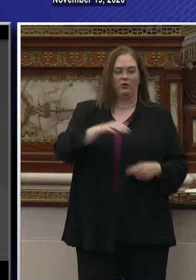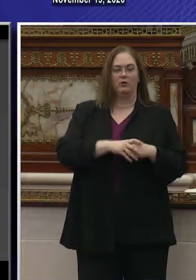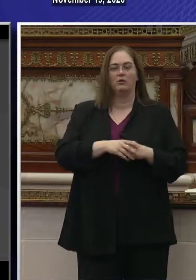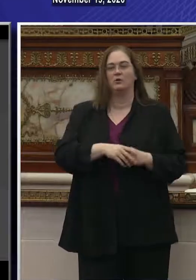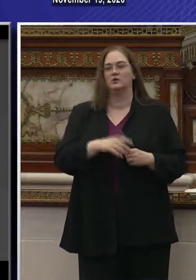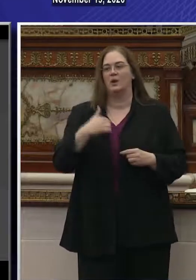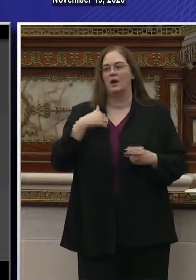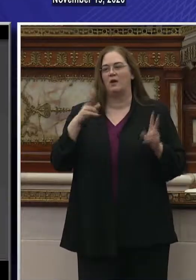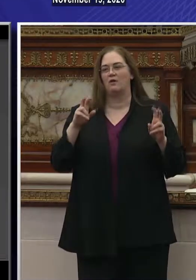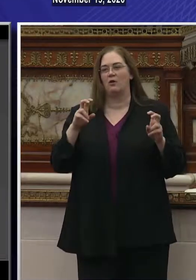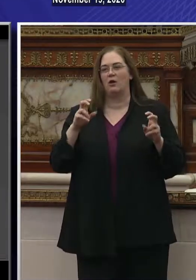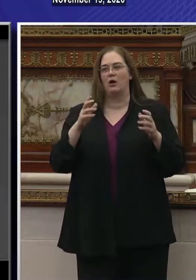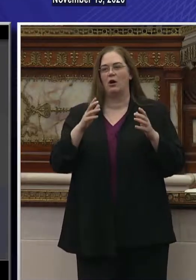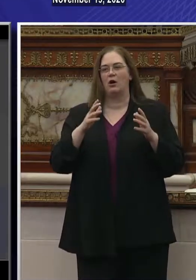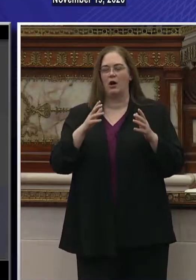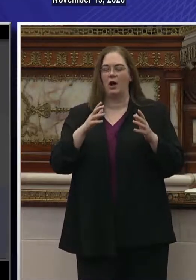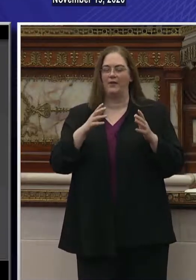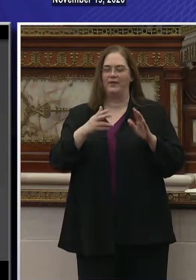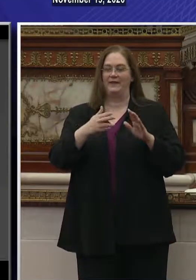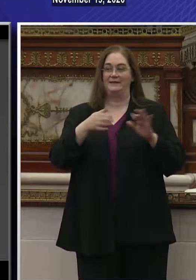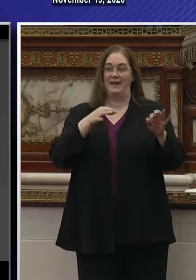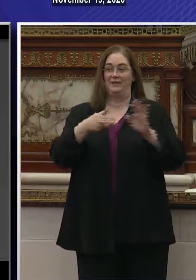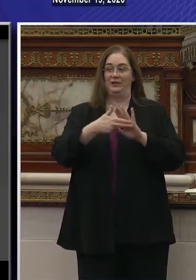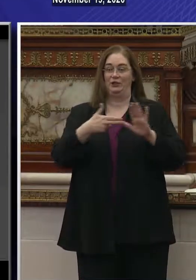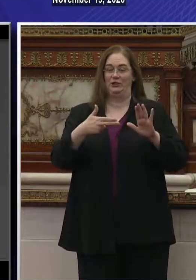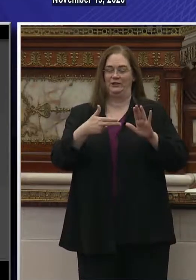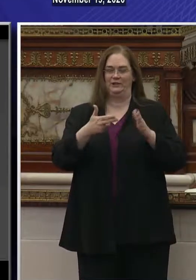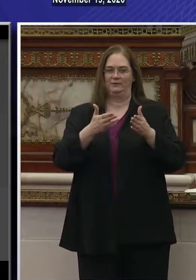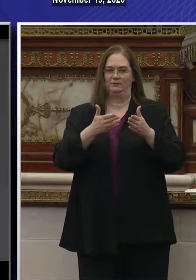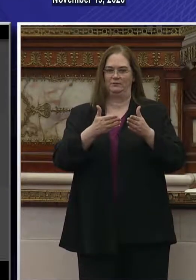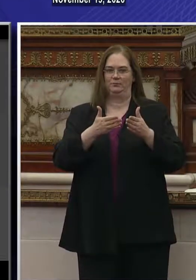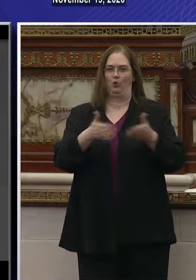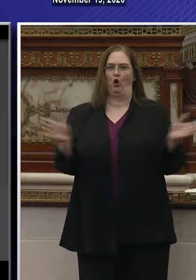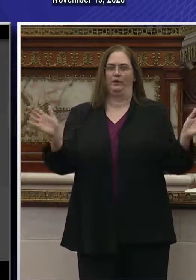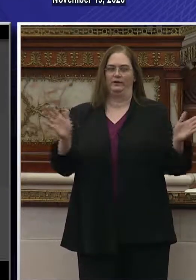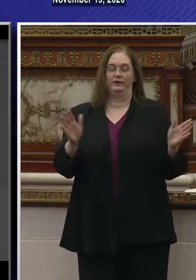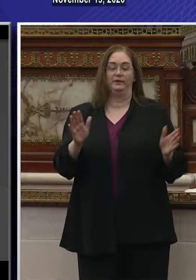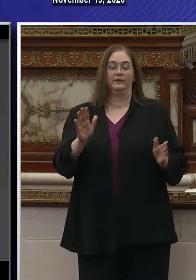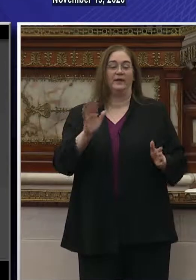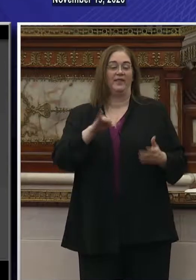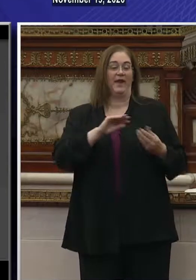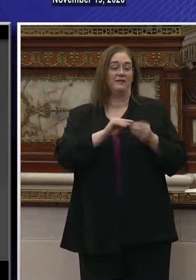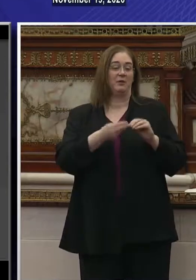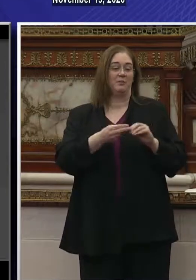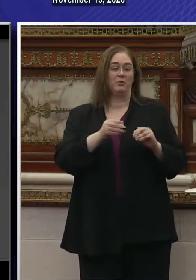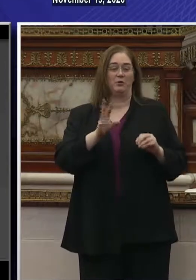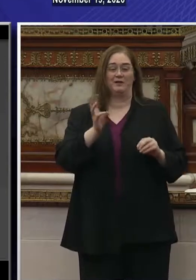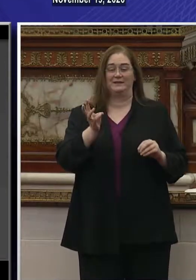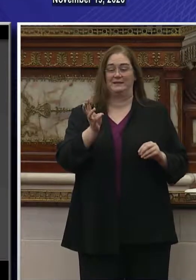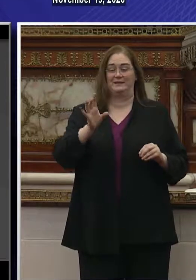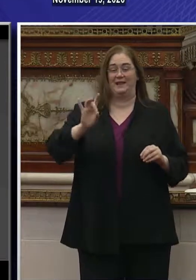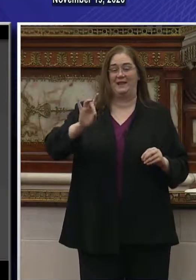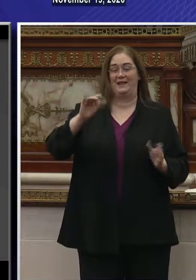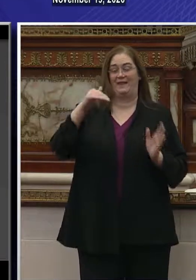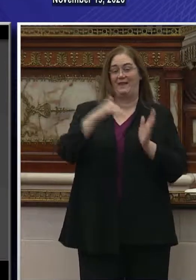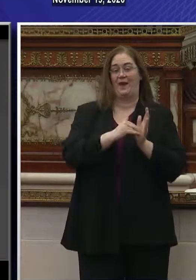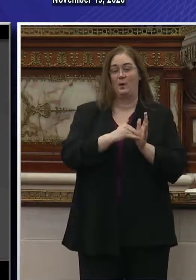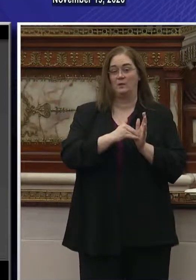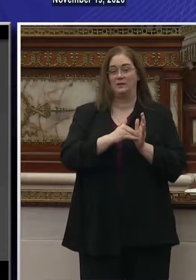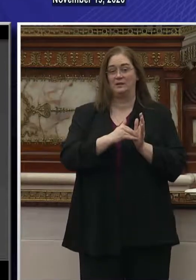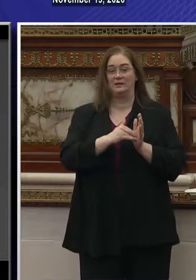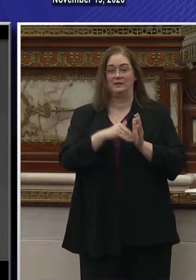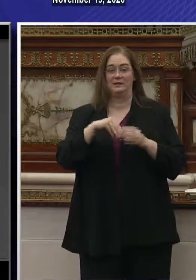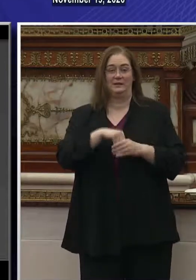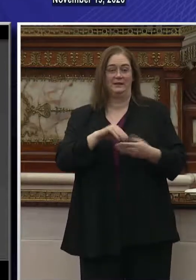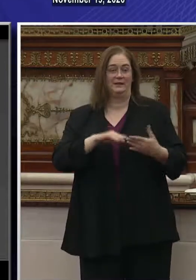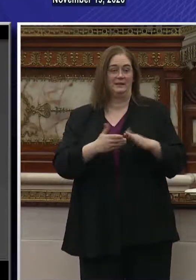what I would call as a generous definition of healthcare worker. That number is 68,000 in the city of